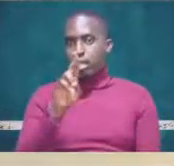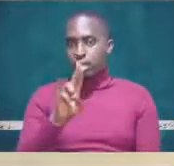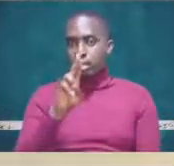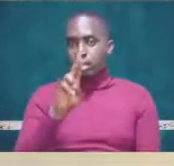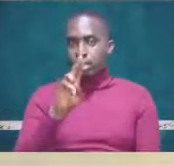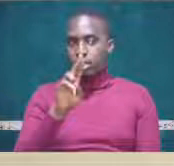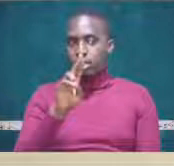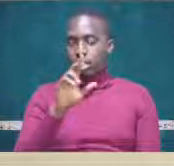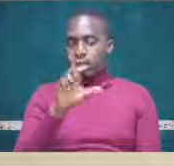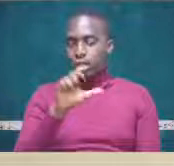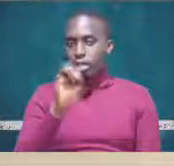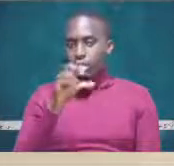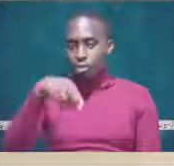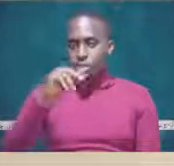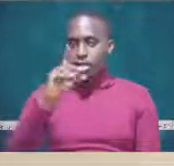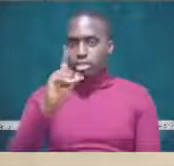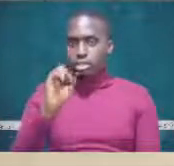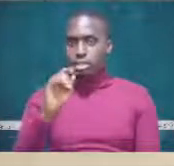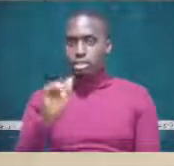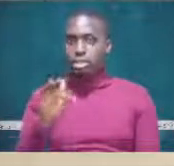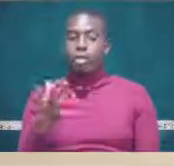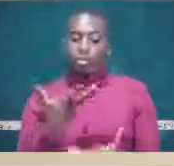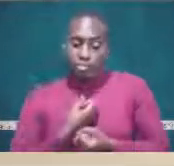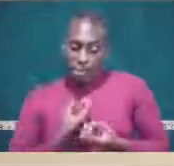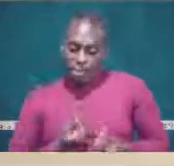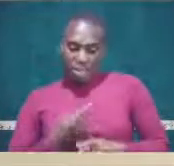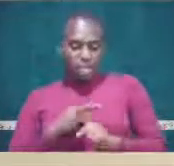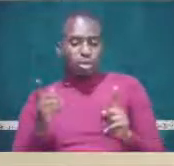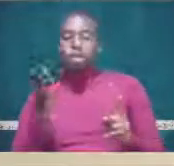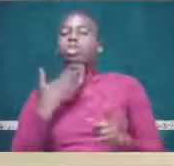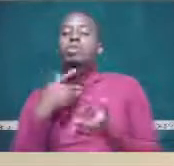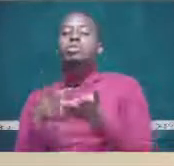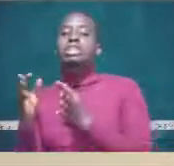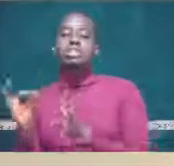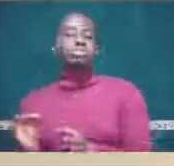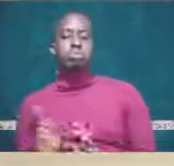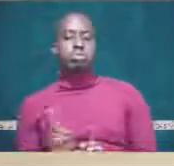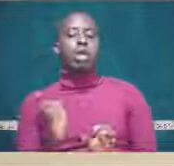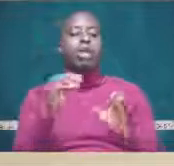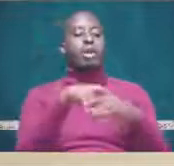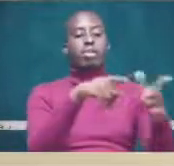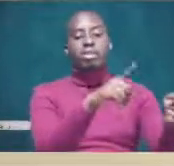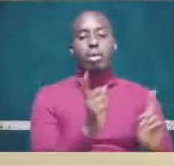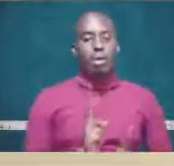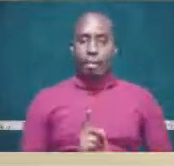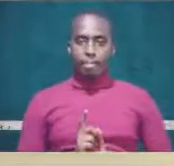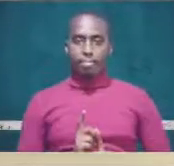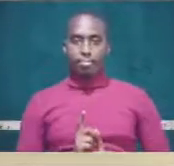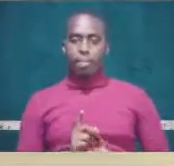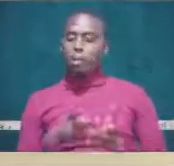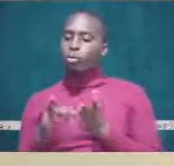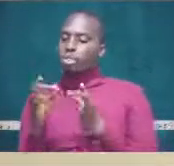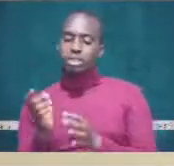preference. You have the money, but you don't want to buy an asset. You don't want to invest it in